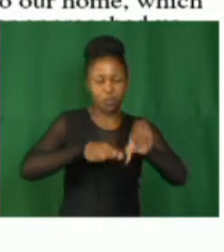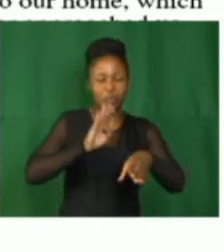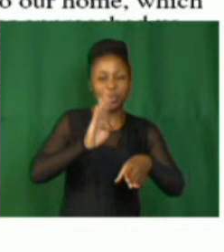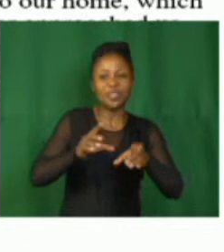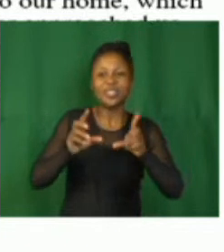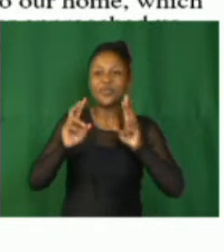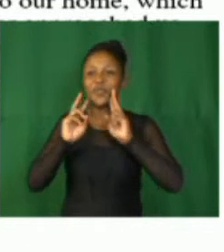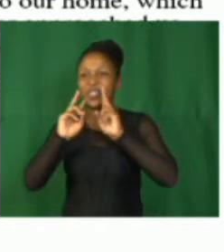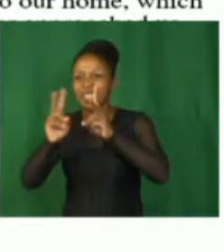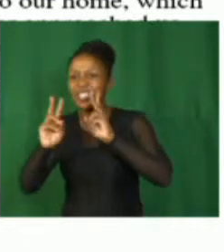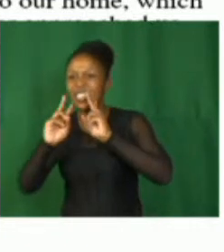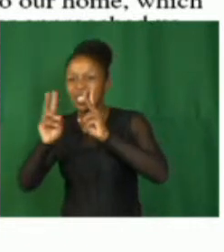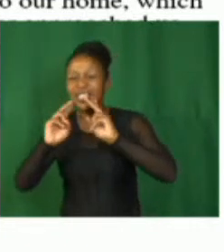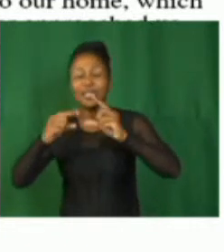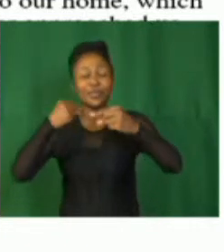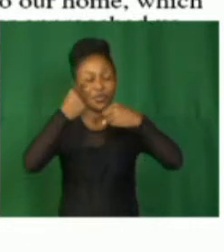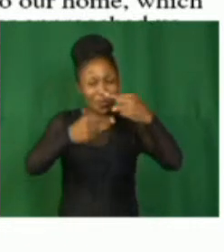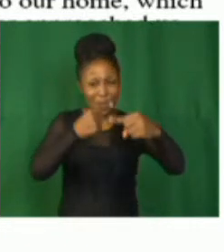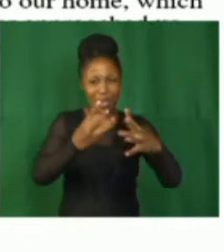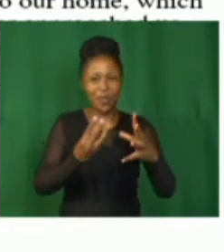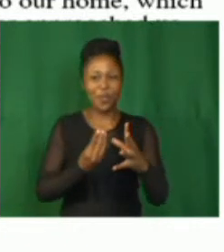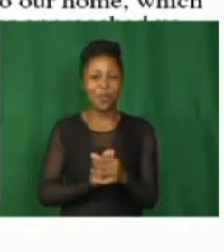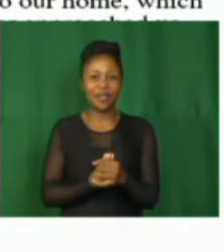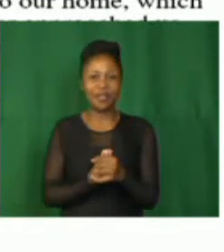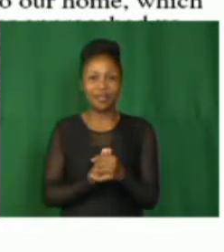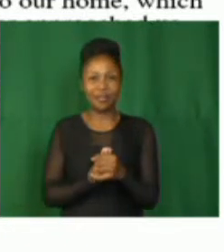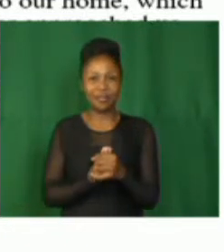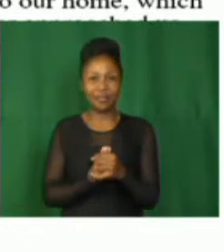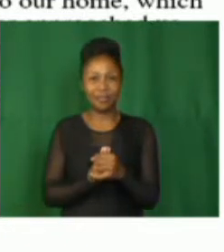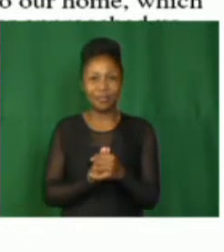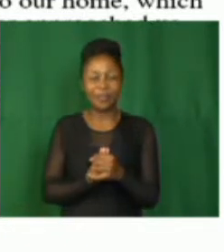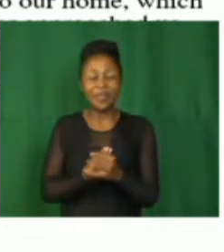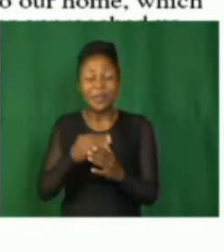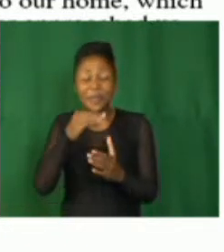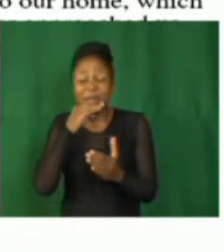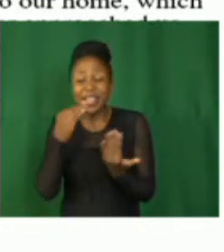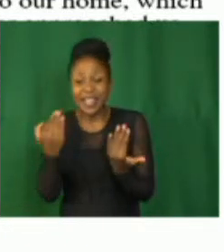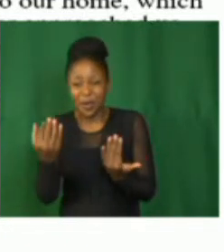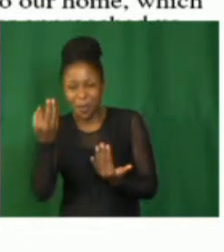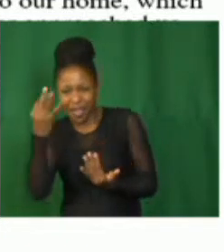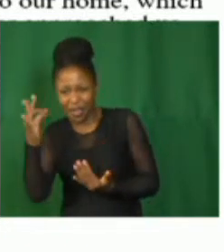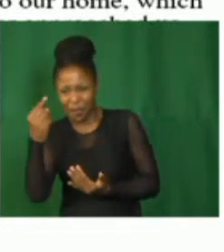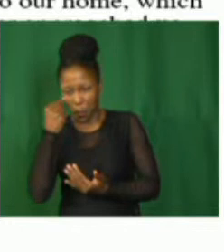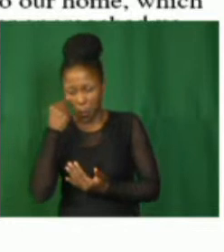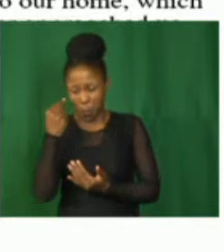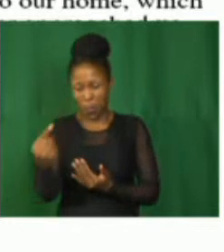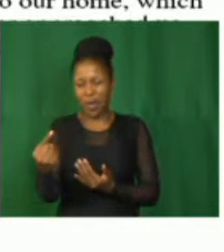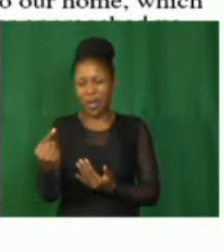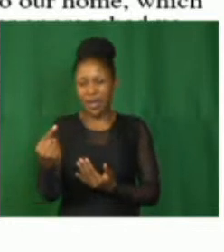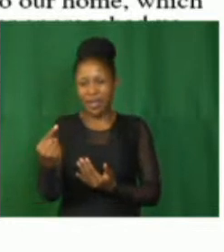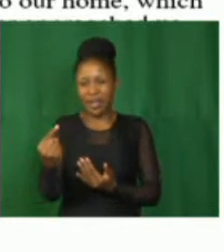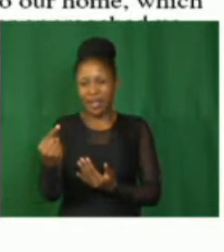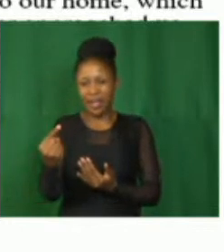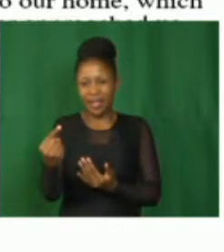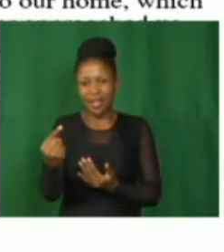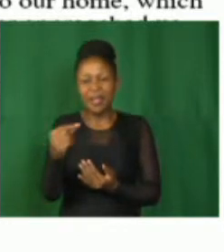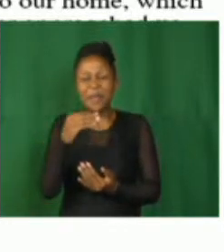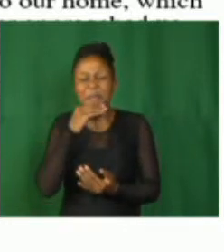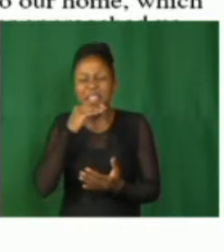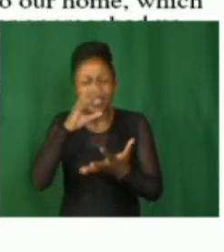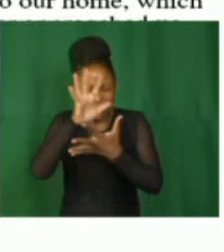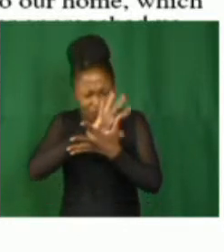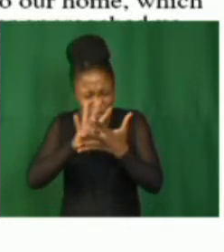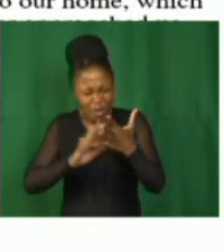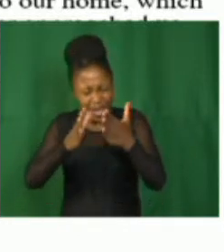journey. Now, again, when you look at this, what can you say is the setting, or where is this story